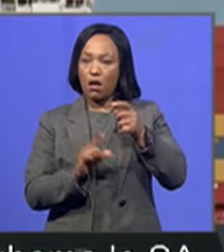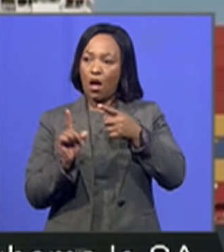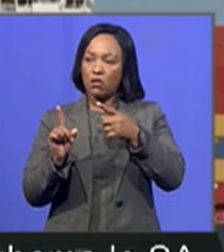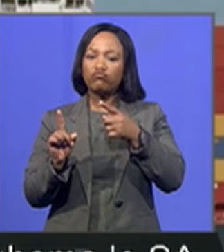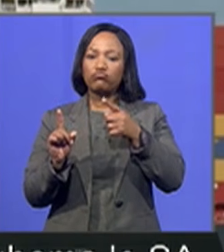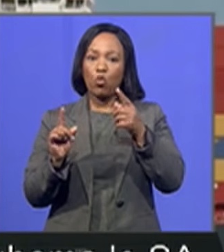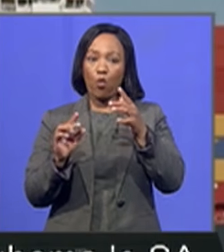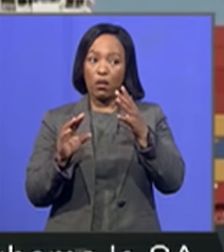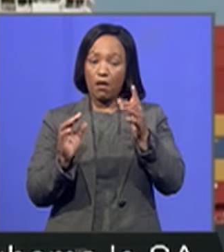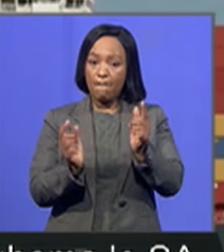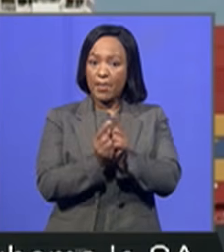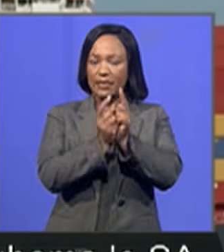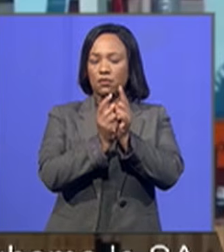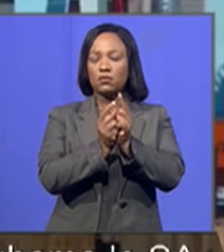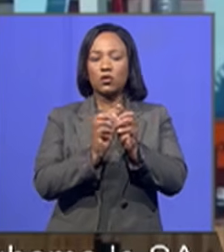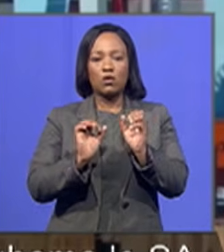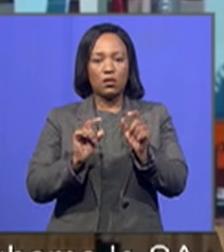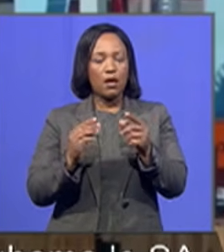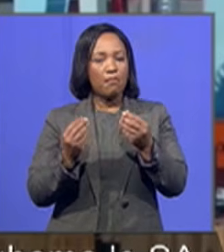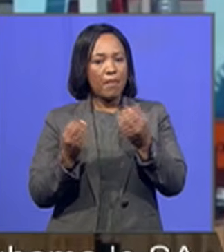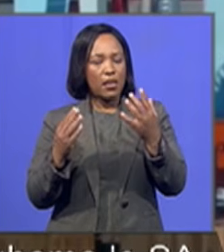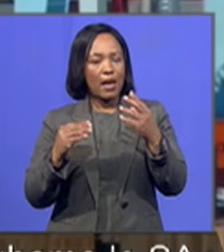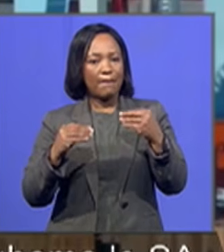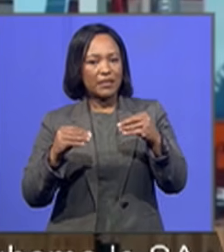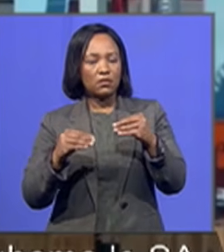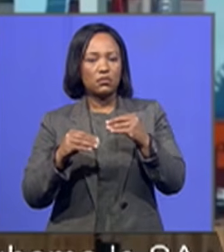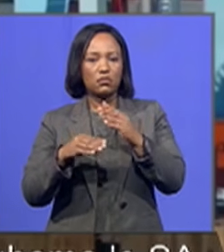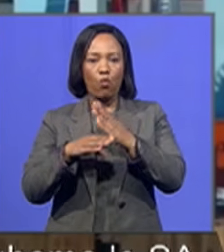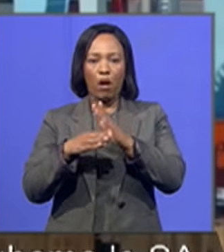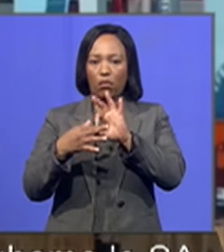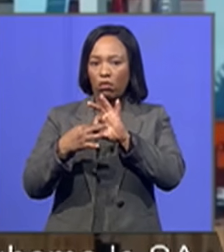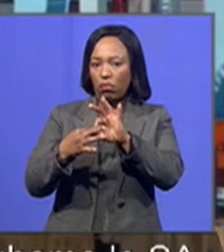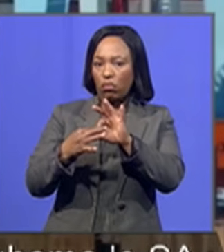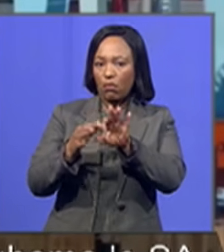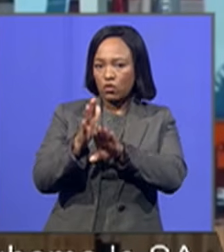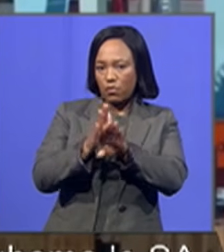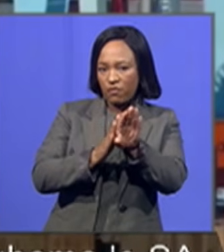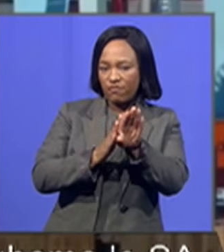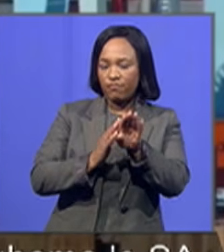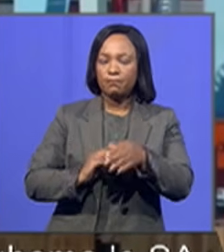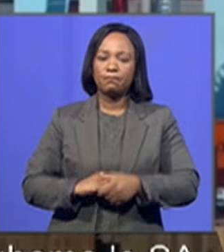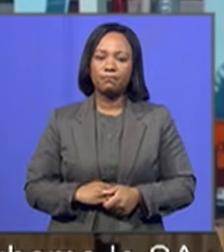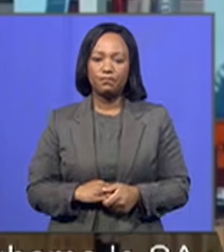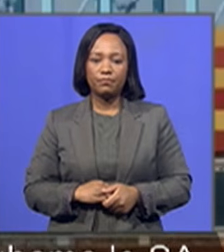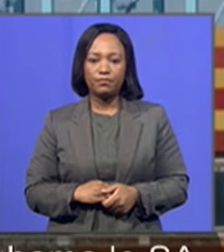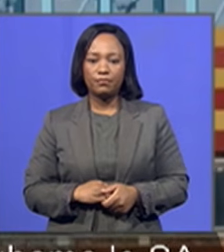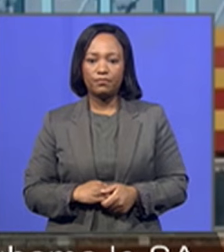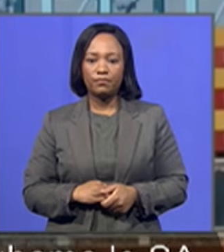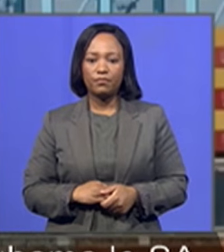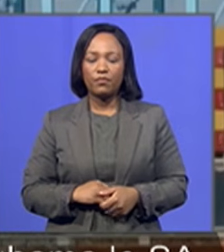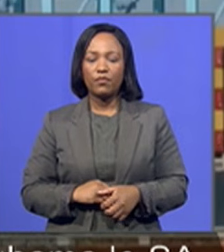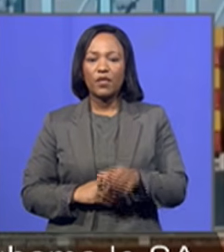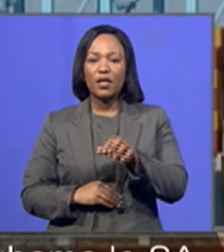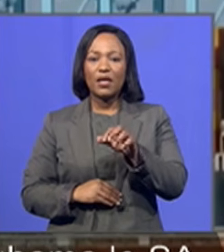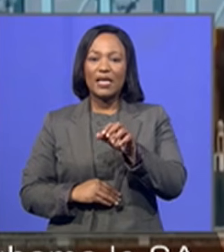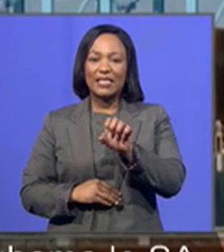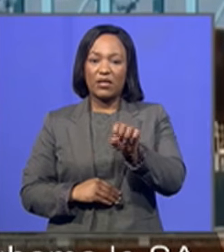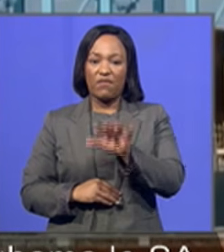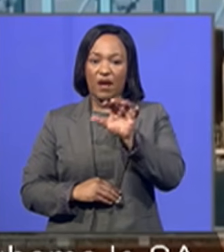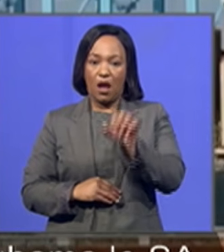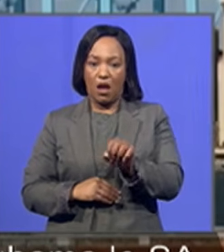bula menyetla e mengata ya kgwebo le ho tiisa maqhama. South Africa is trading around 841 million rands